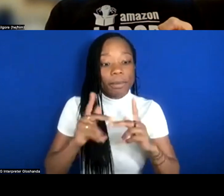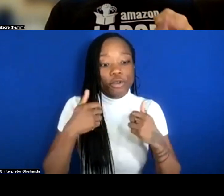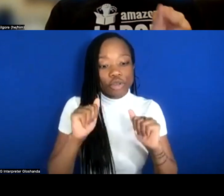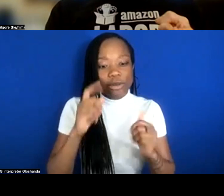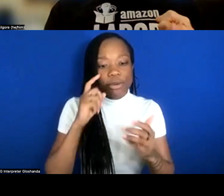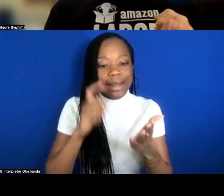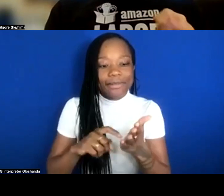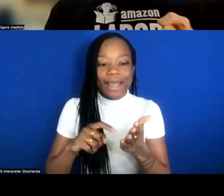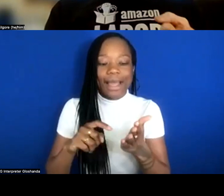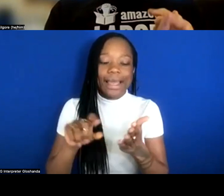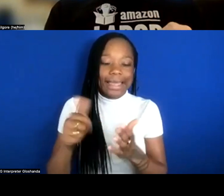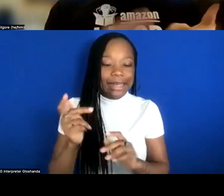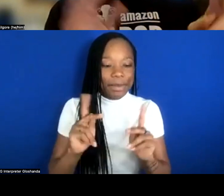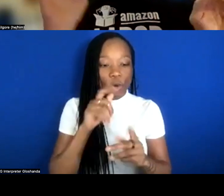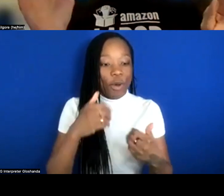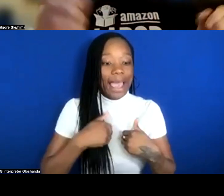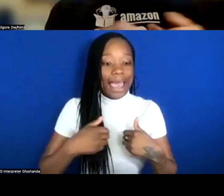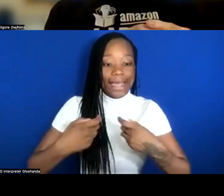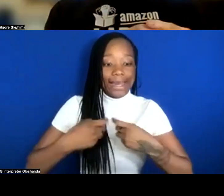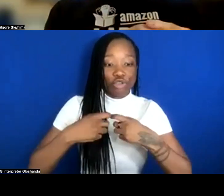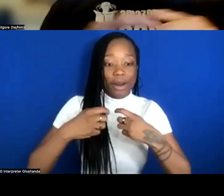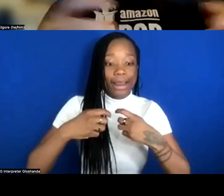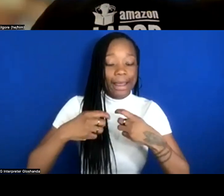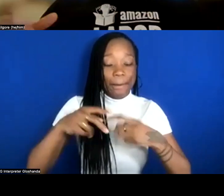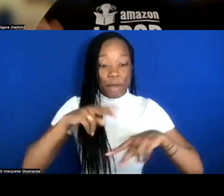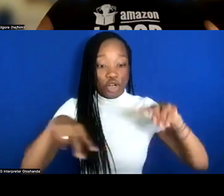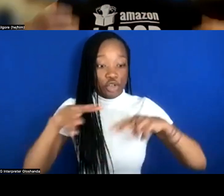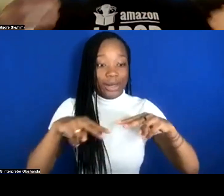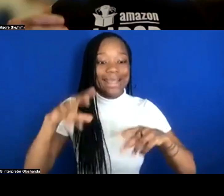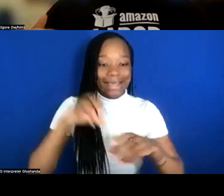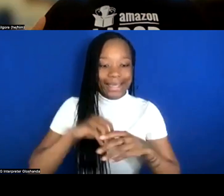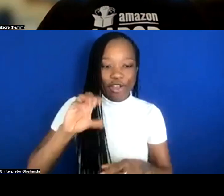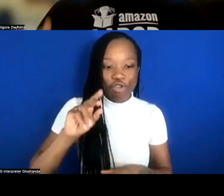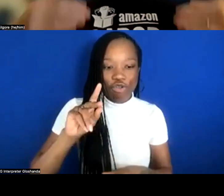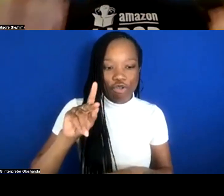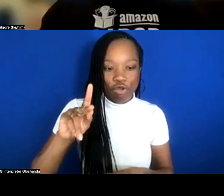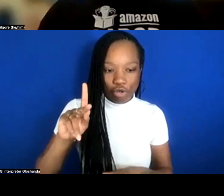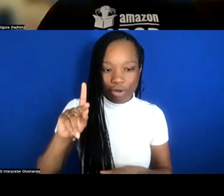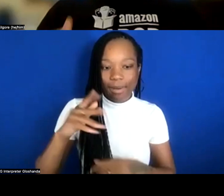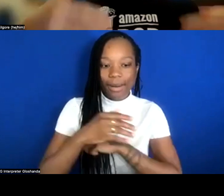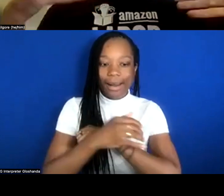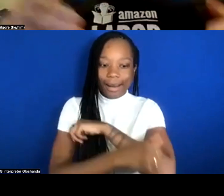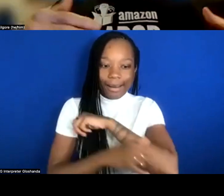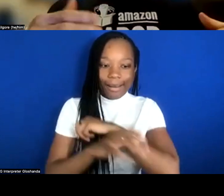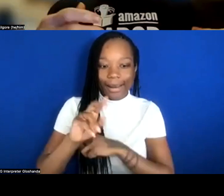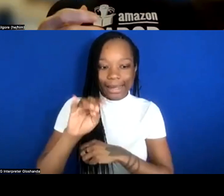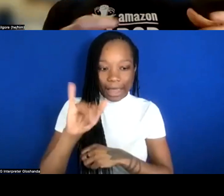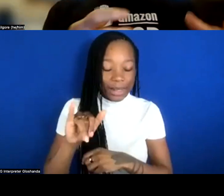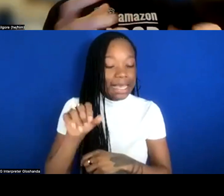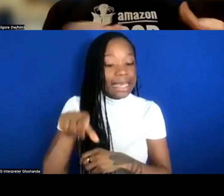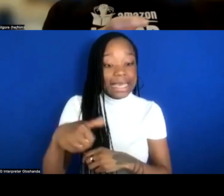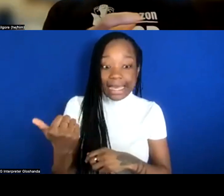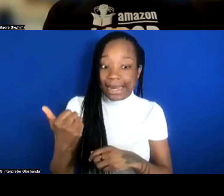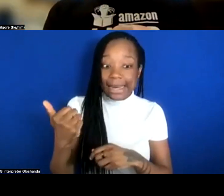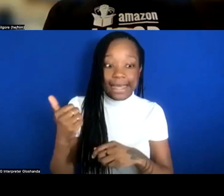County, and that committed any kind of offense, taking that to the media, profiling them, and showing